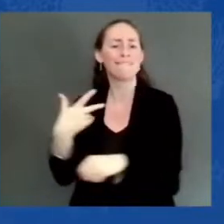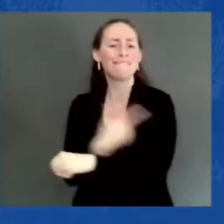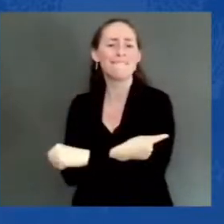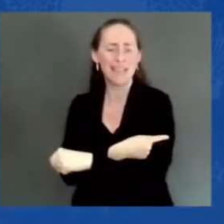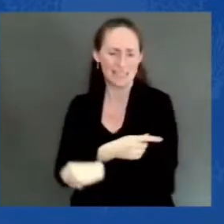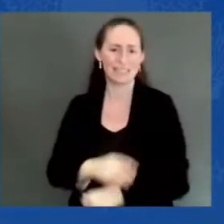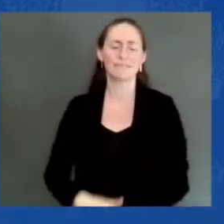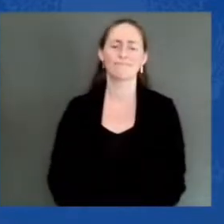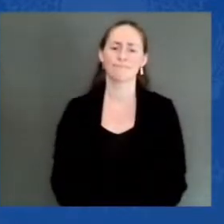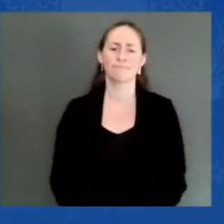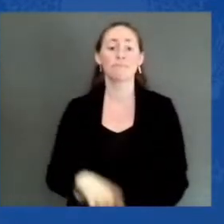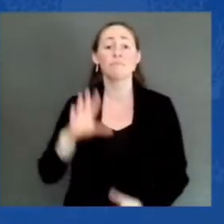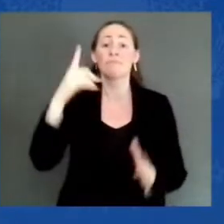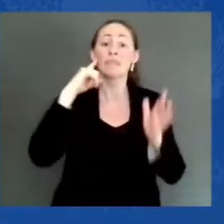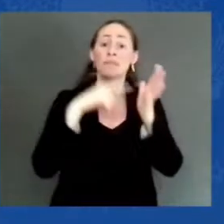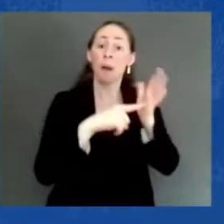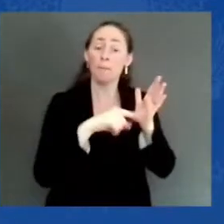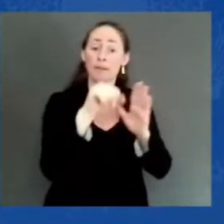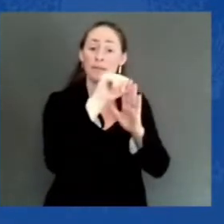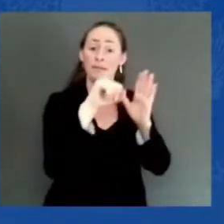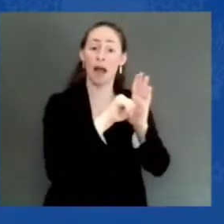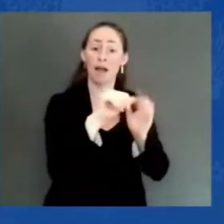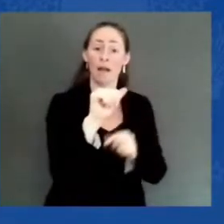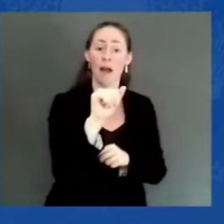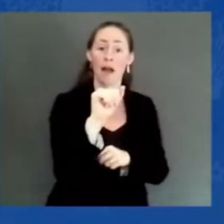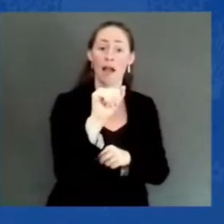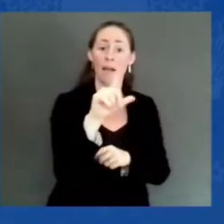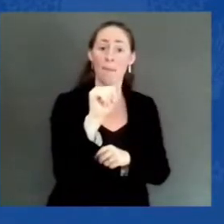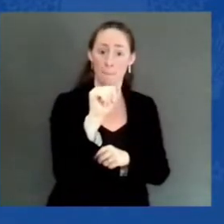are among the unvaccinated. In Texas,